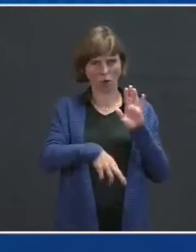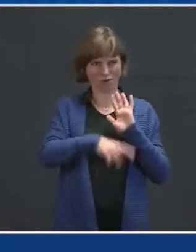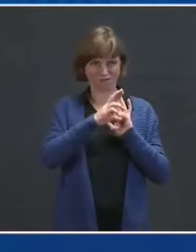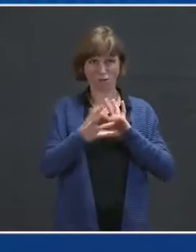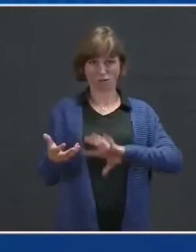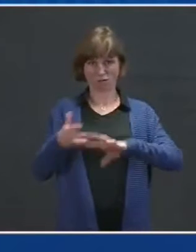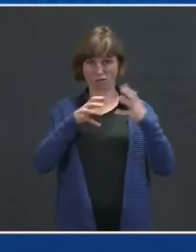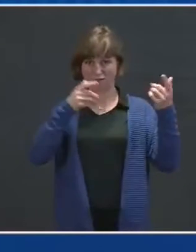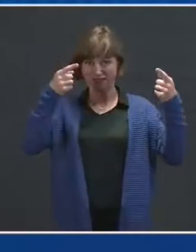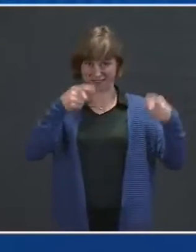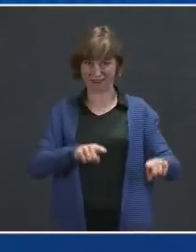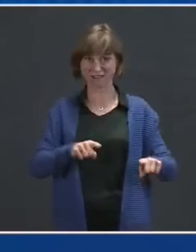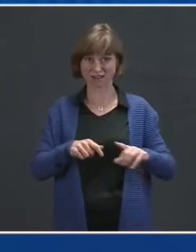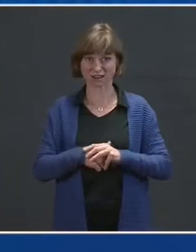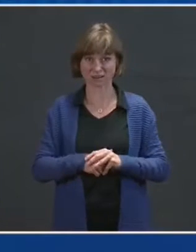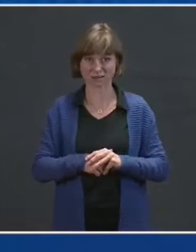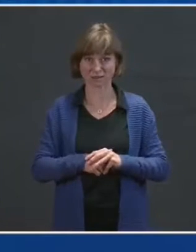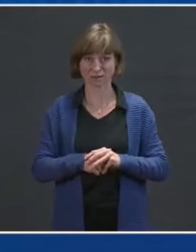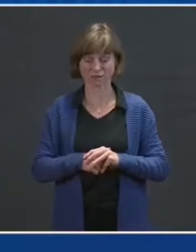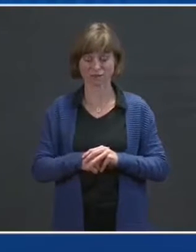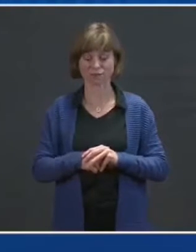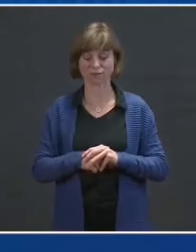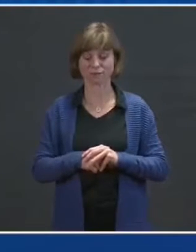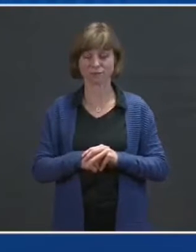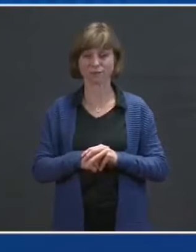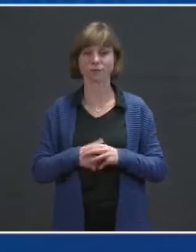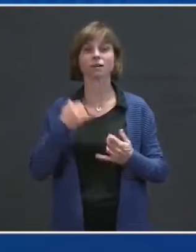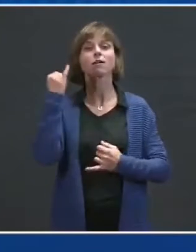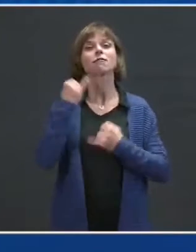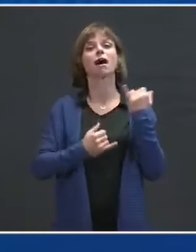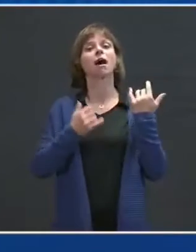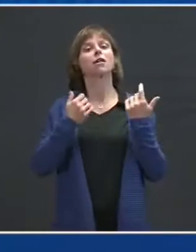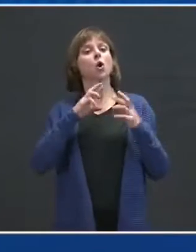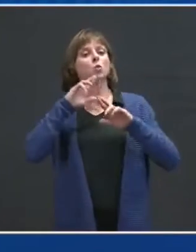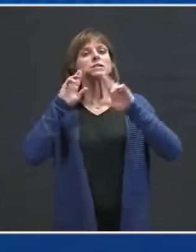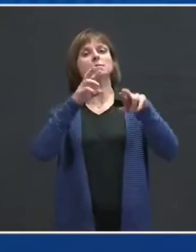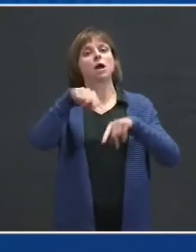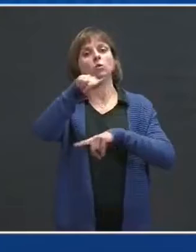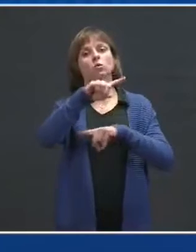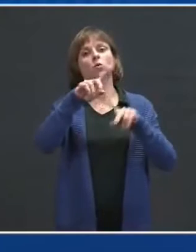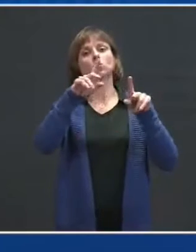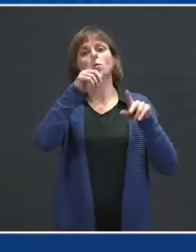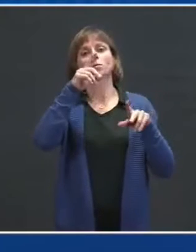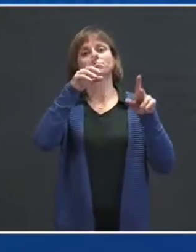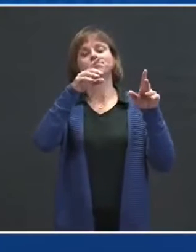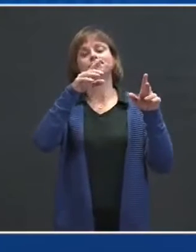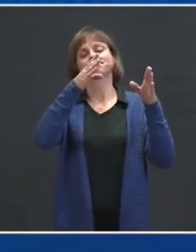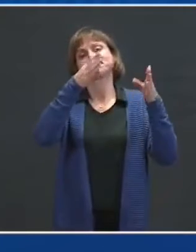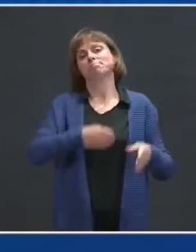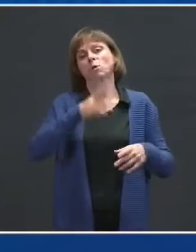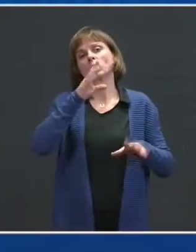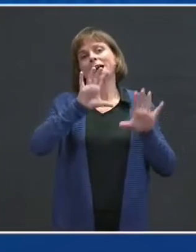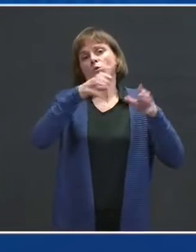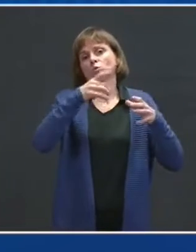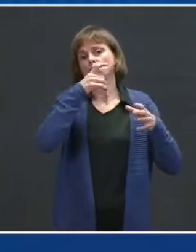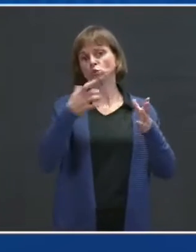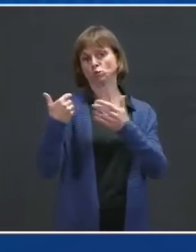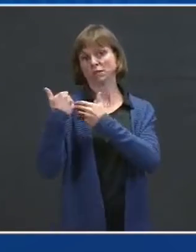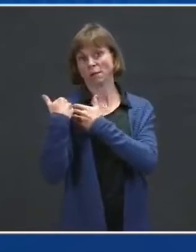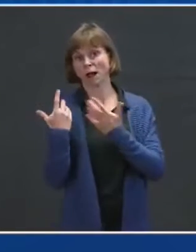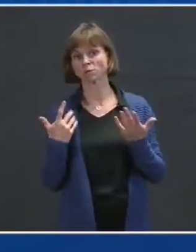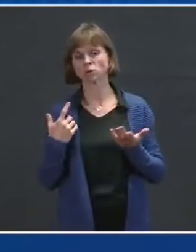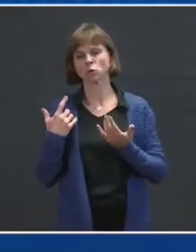finally, in terms of response to the perpetrator, discussions are underway. I know some of you will want to know what kind of options are